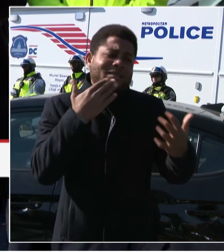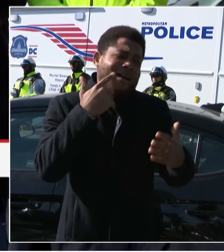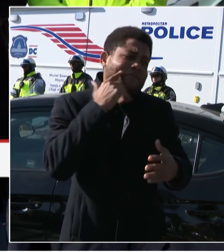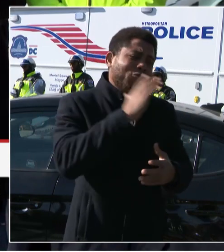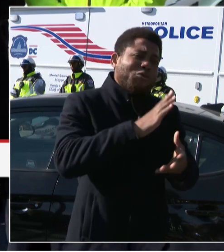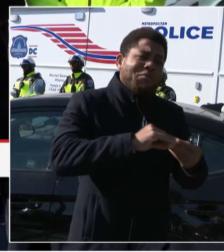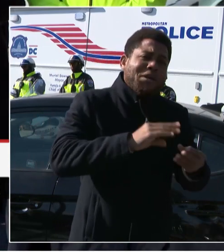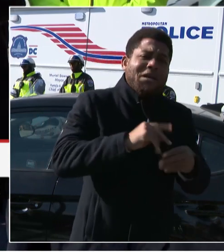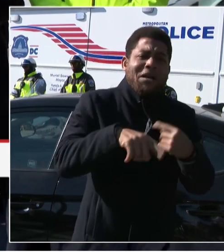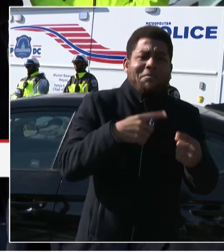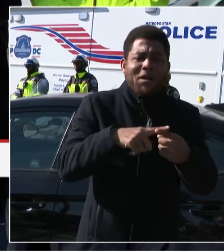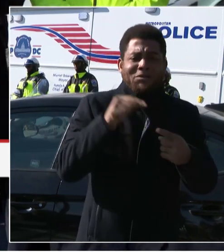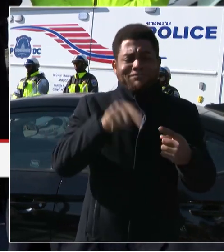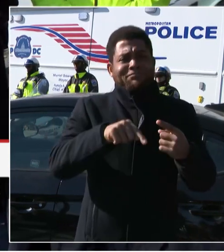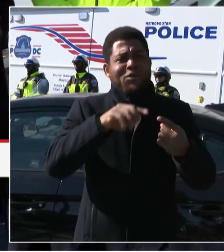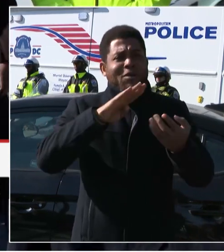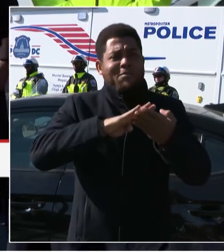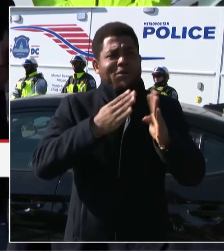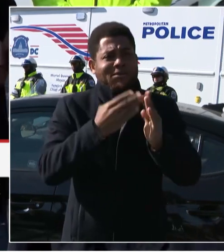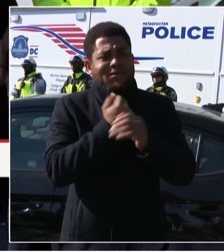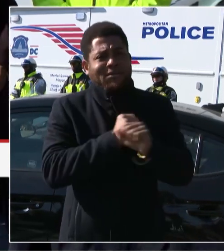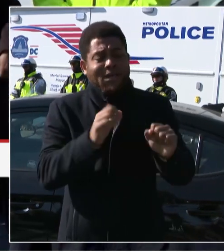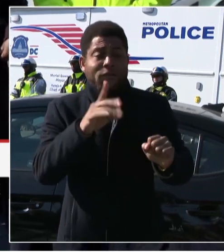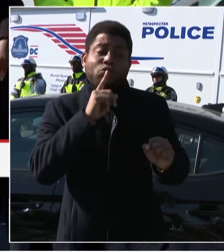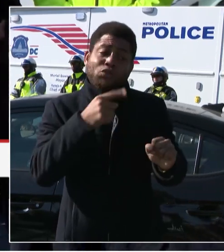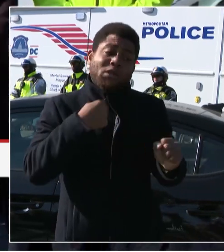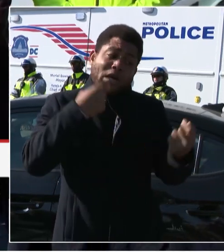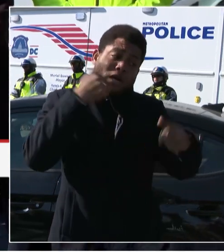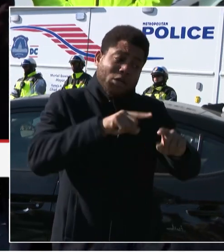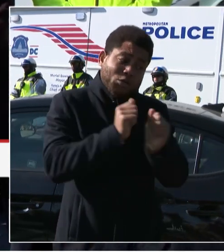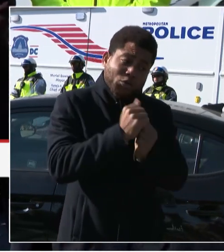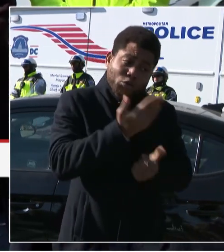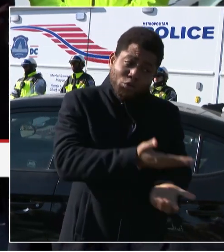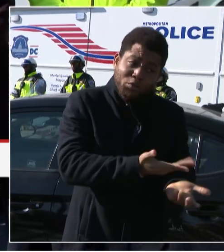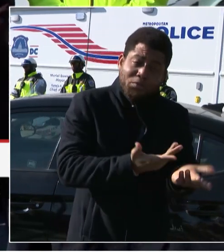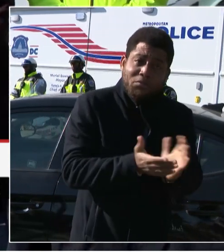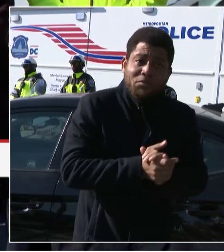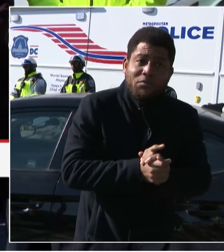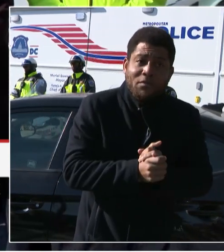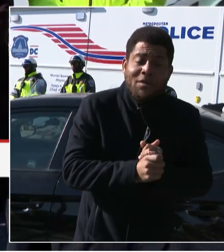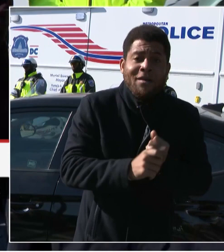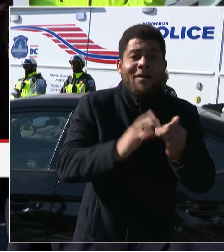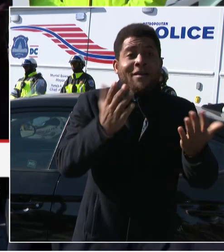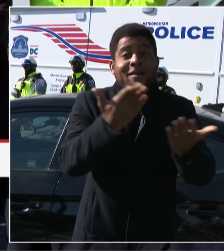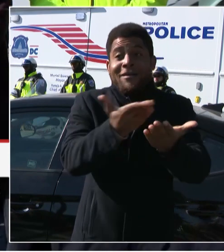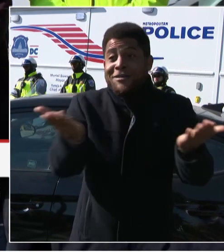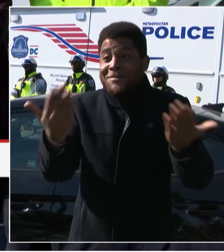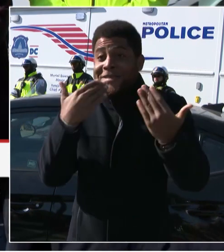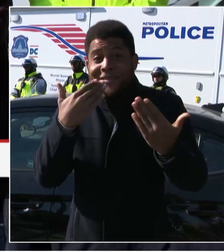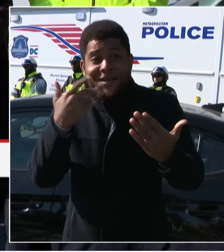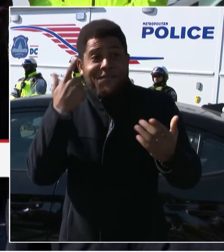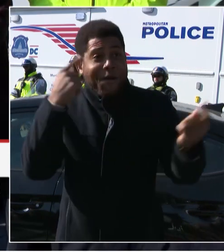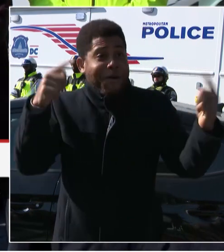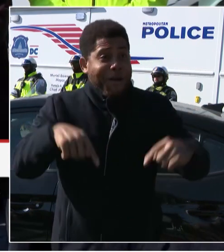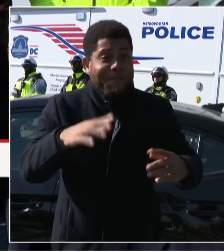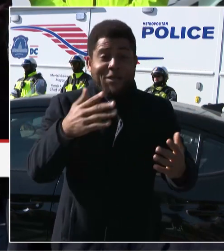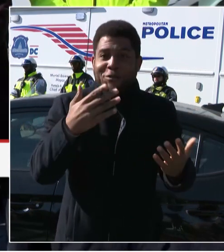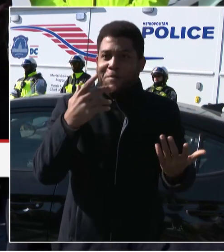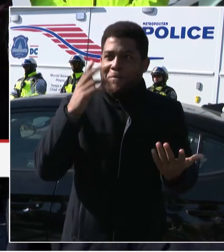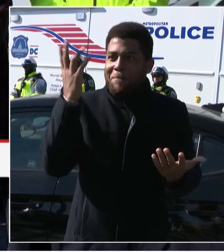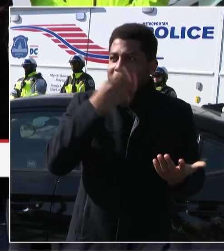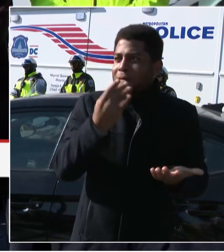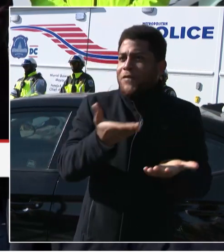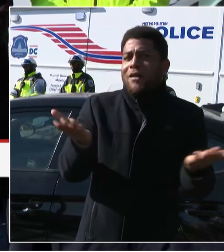safety. I couldn't agree more. I want to thank everybody for coming out. We're in beautiful Ward 7. And I want